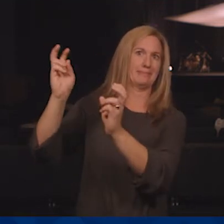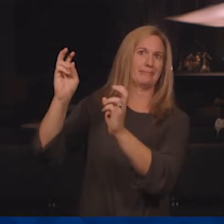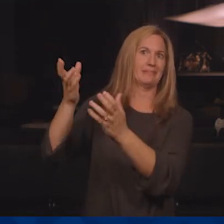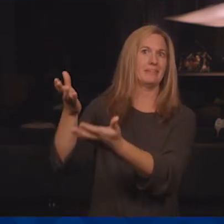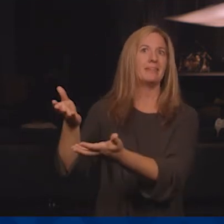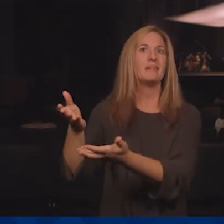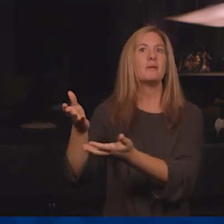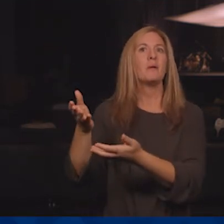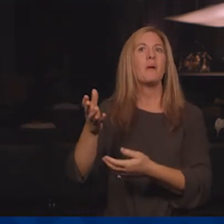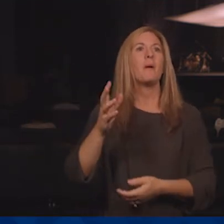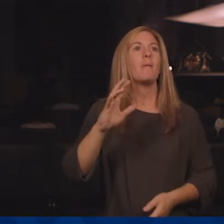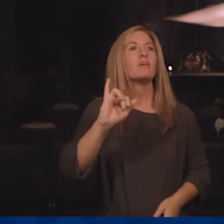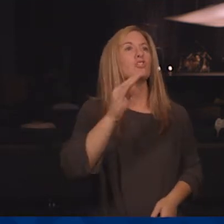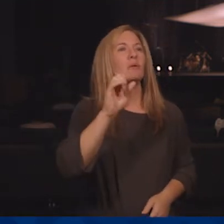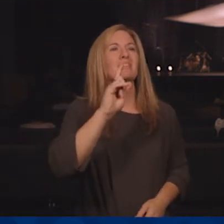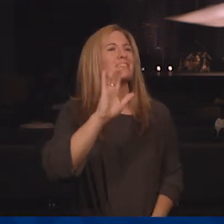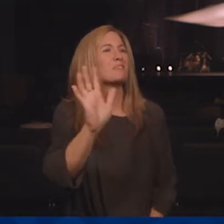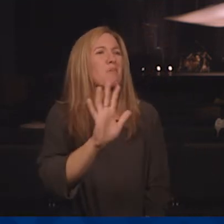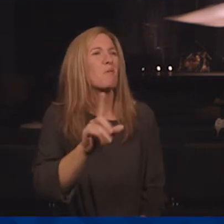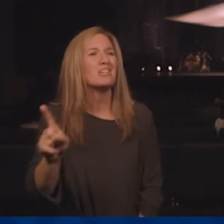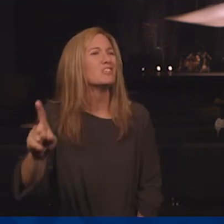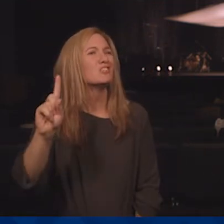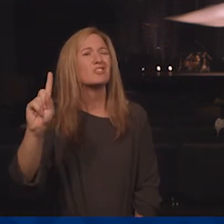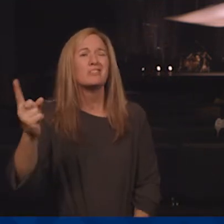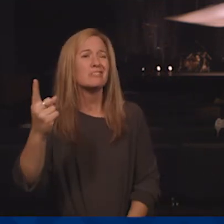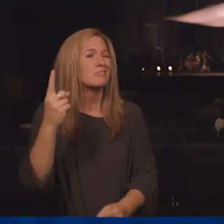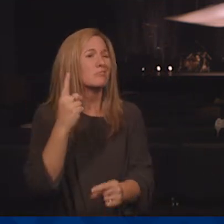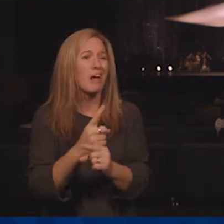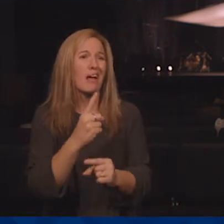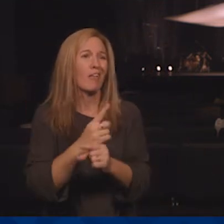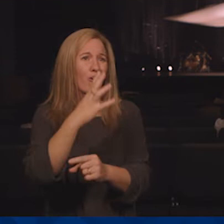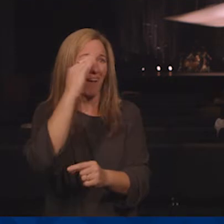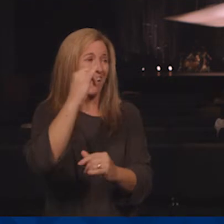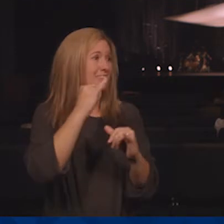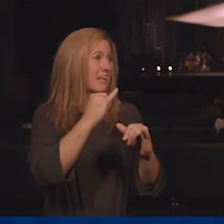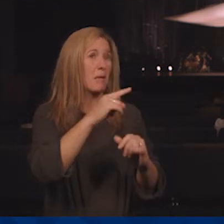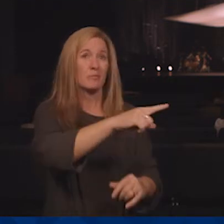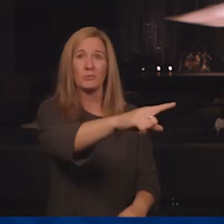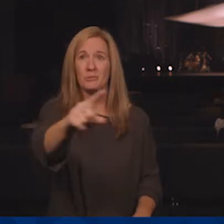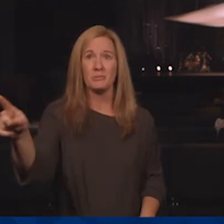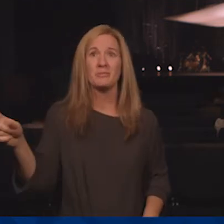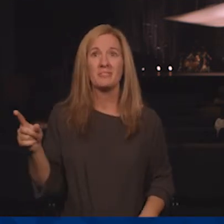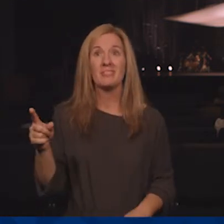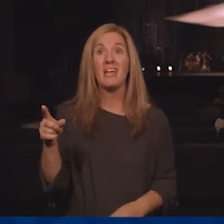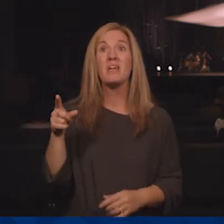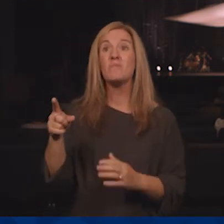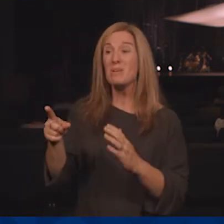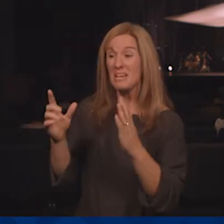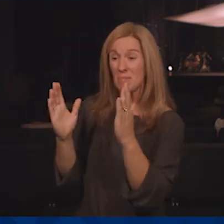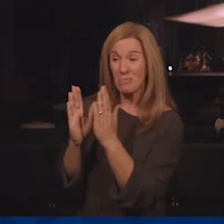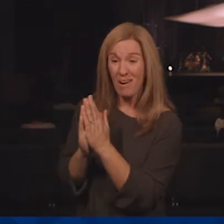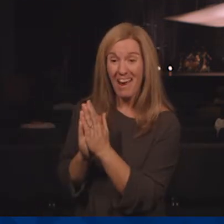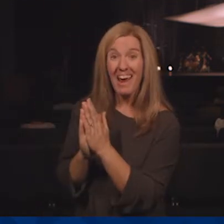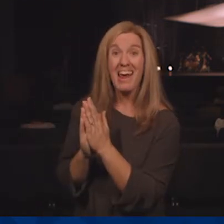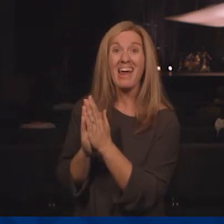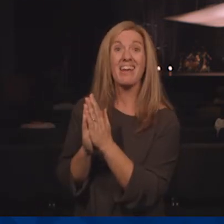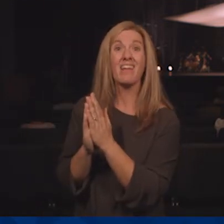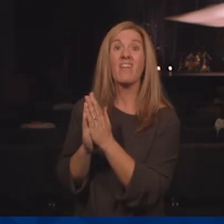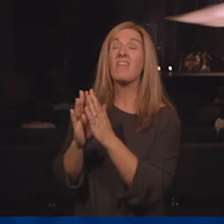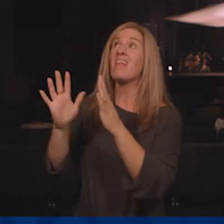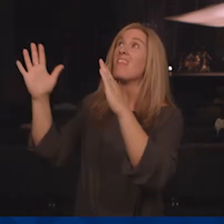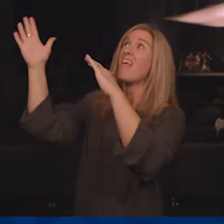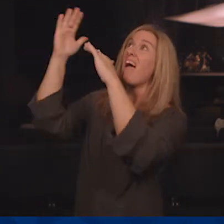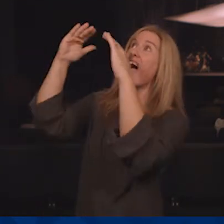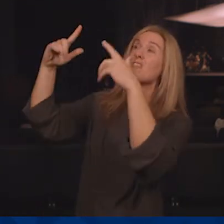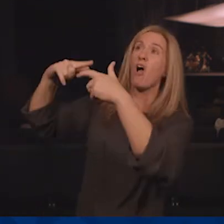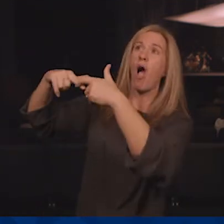some dude like you are. And when he prayed, it didn't rain for like 3.5 years.